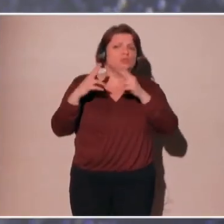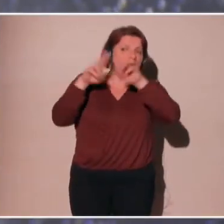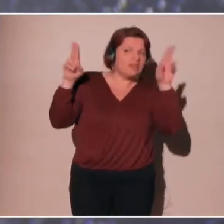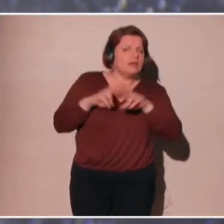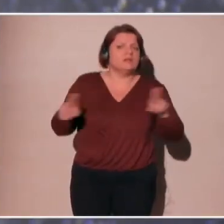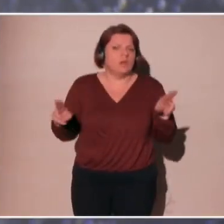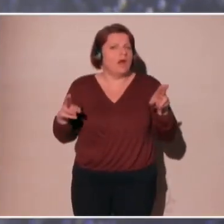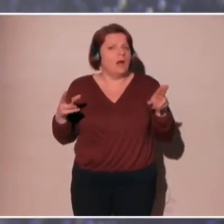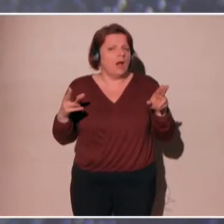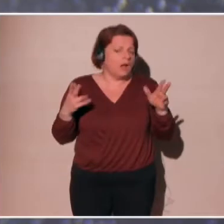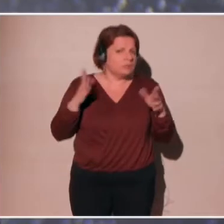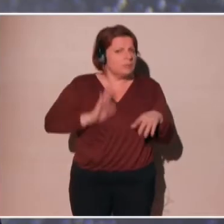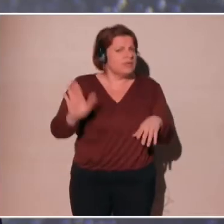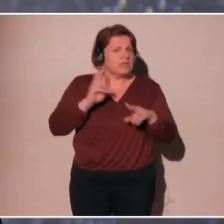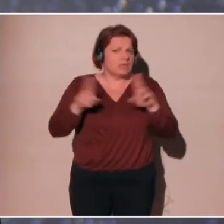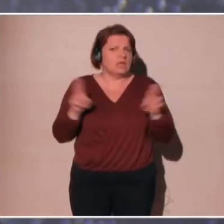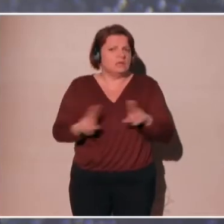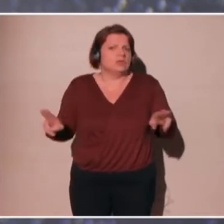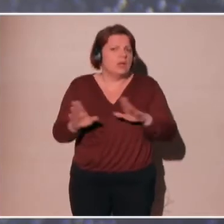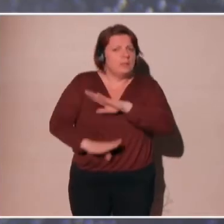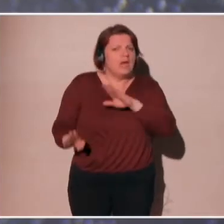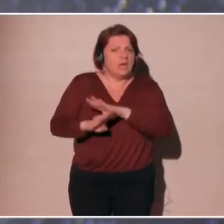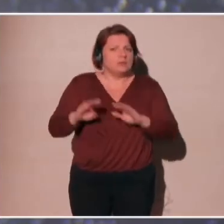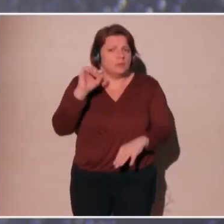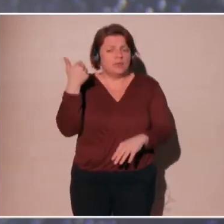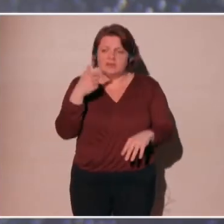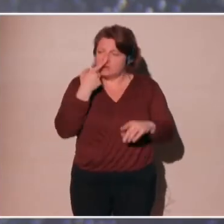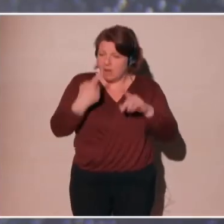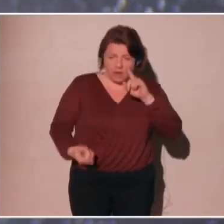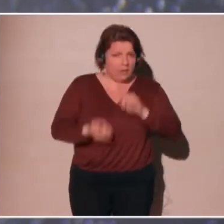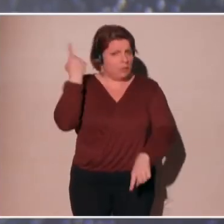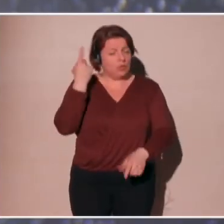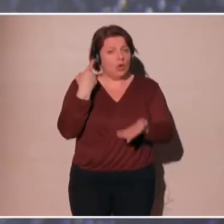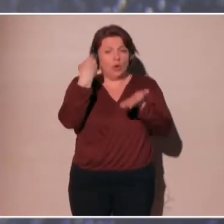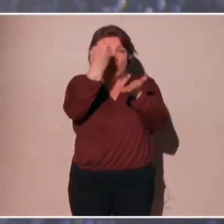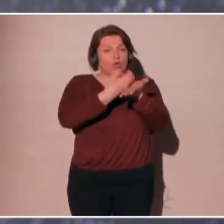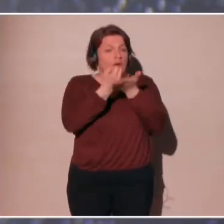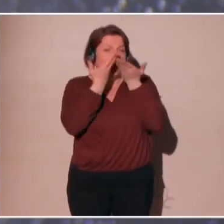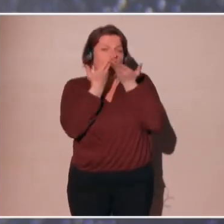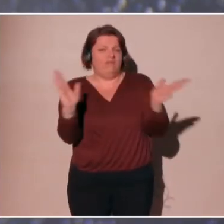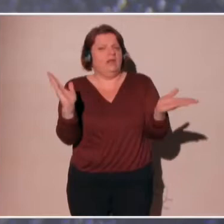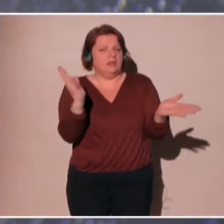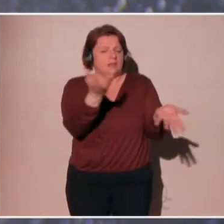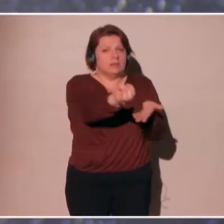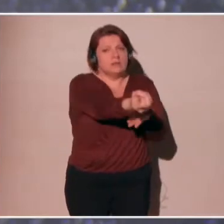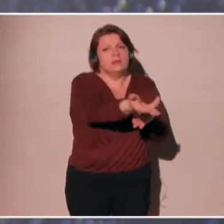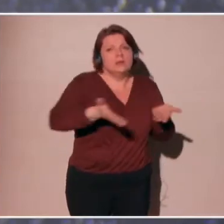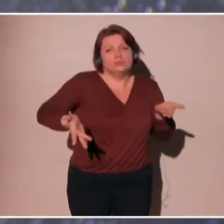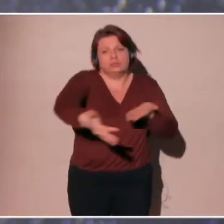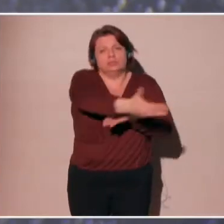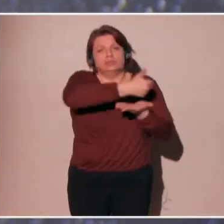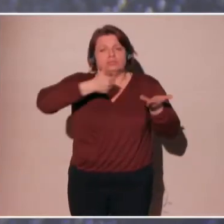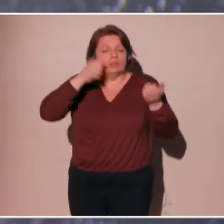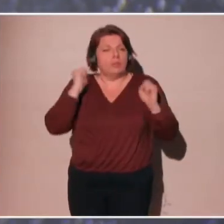researchers continue being really international, it is really important to have